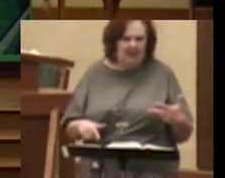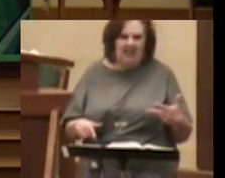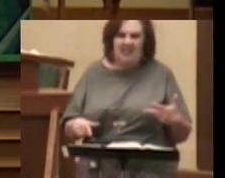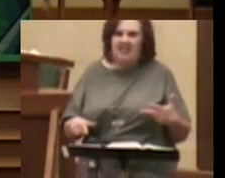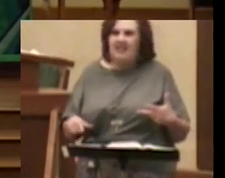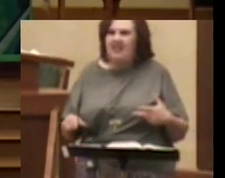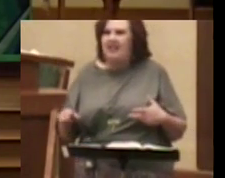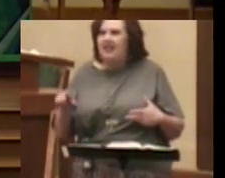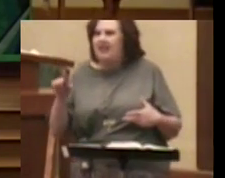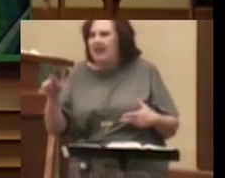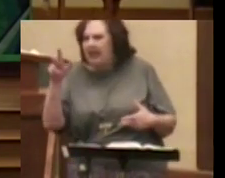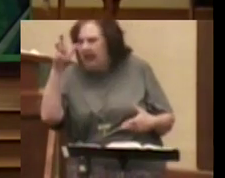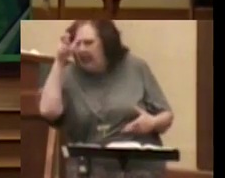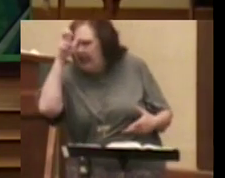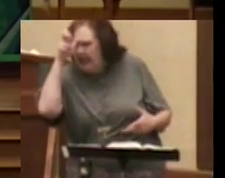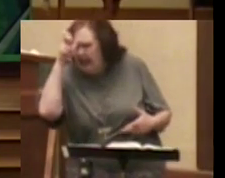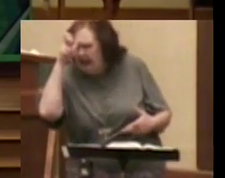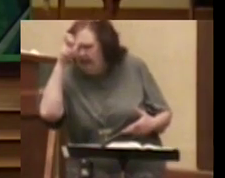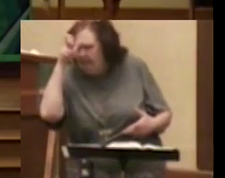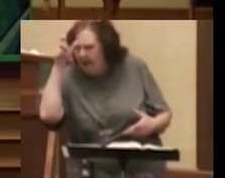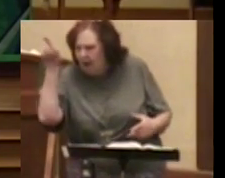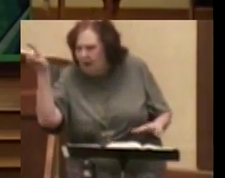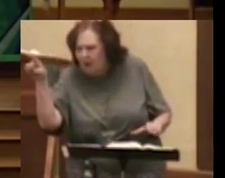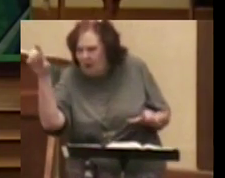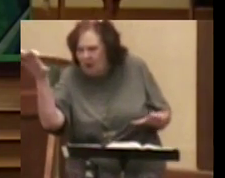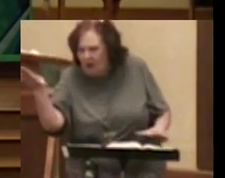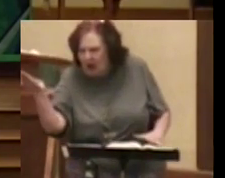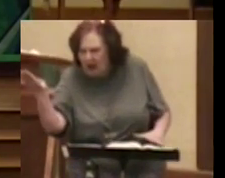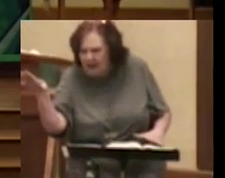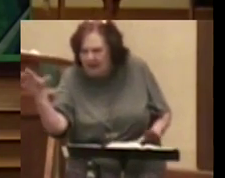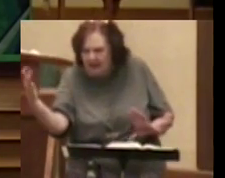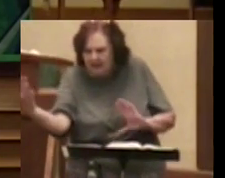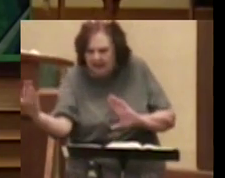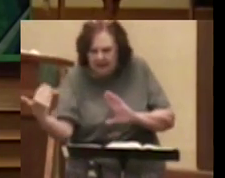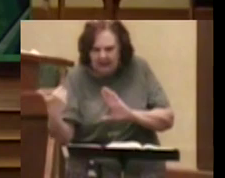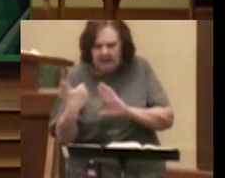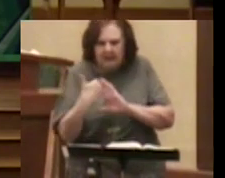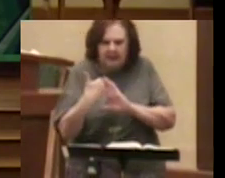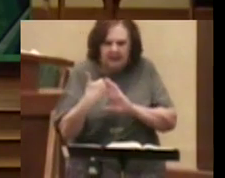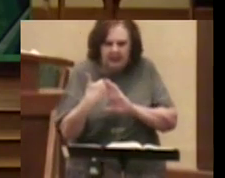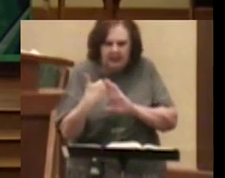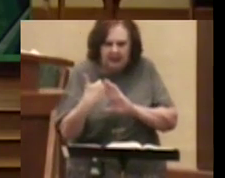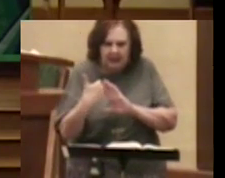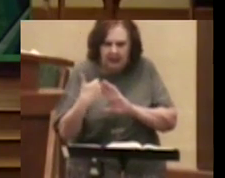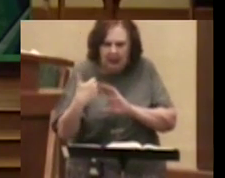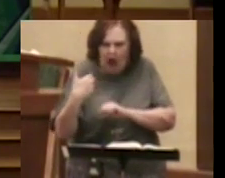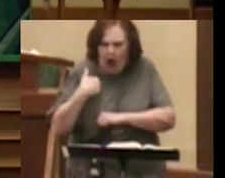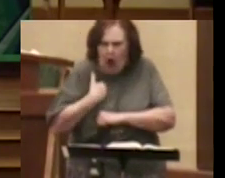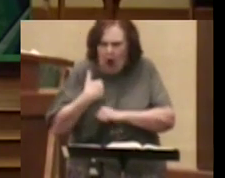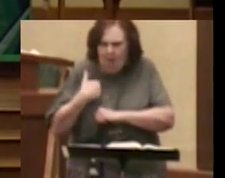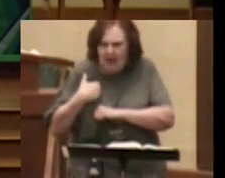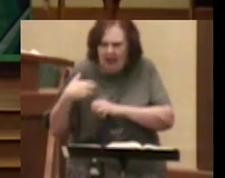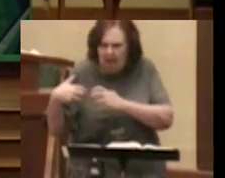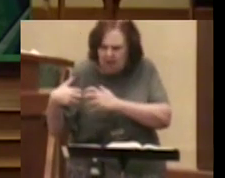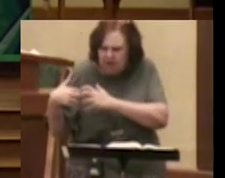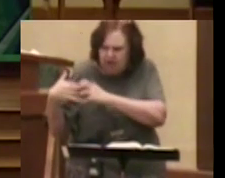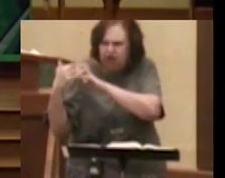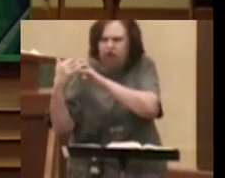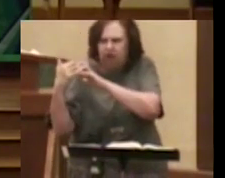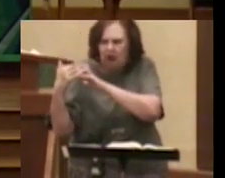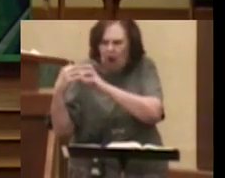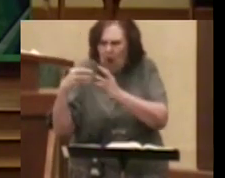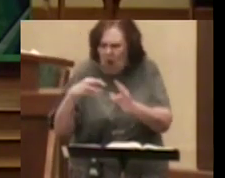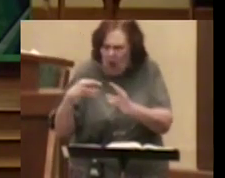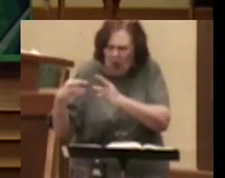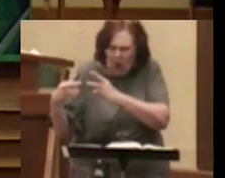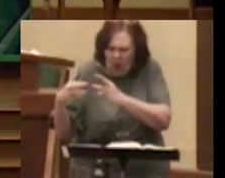Evildoers close in against me, verse 2. Verse 3, armies encamp against me. War